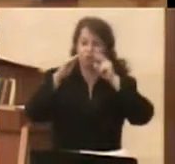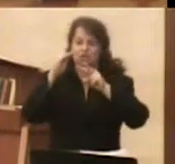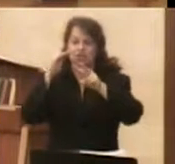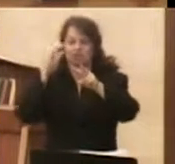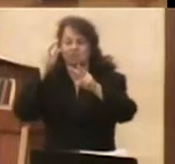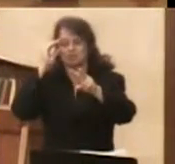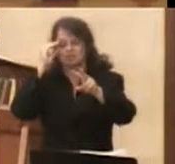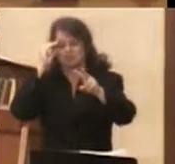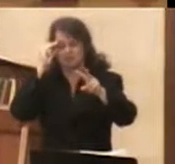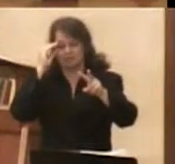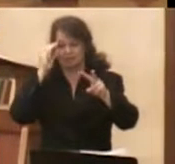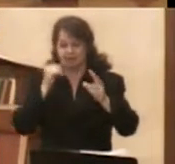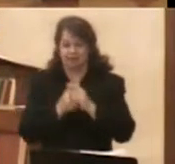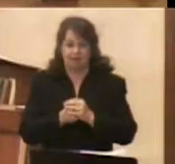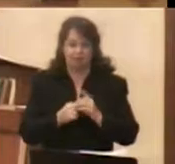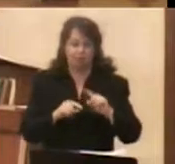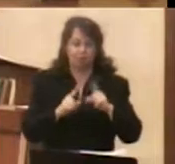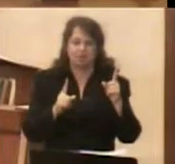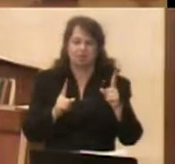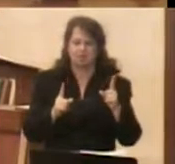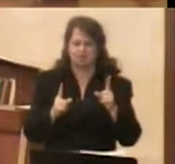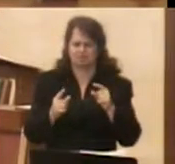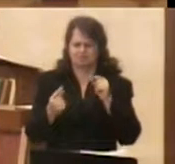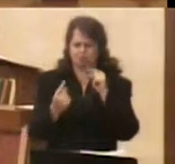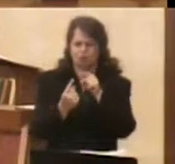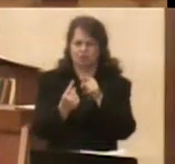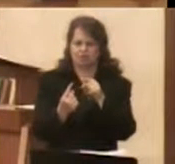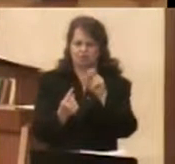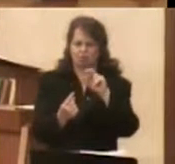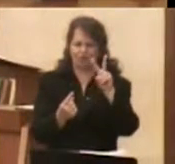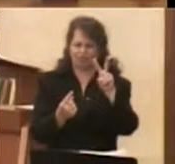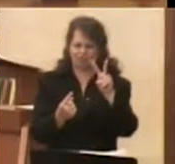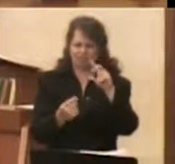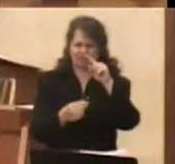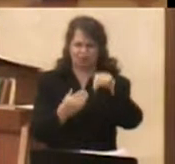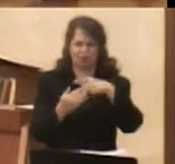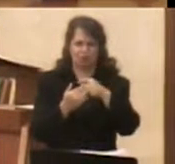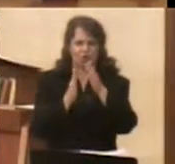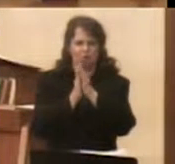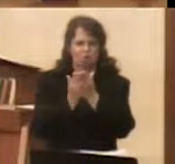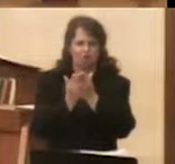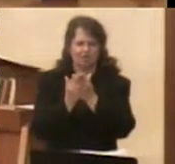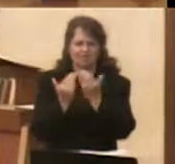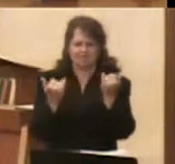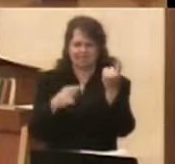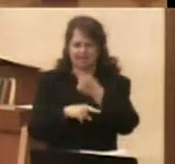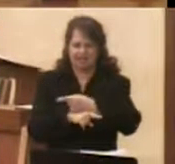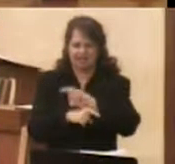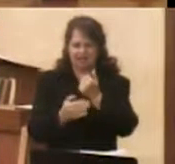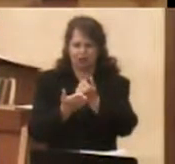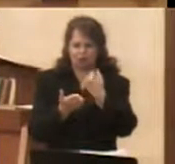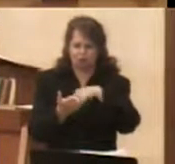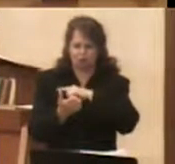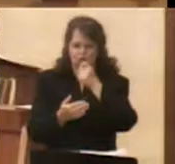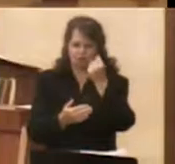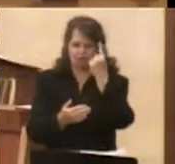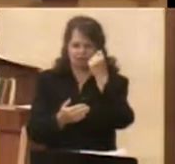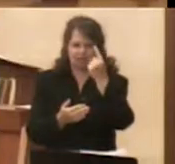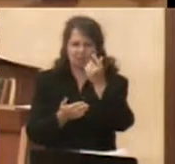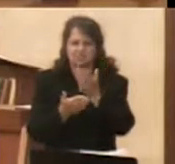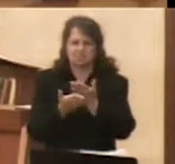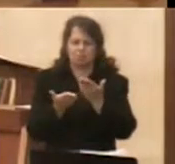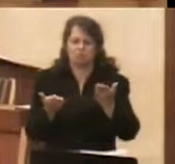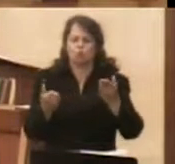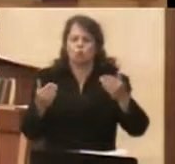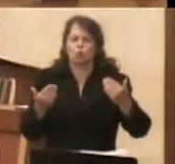this dream, this vision, this revelation in this book of Revelation helps us to understand something new